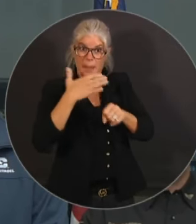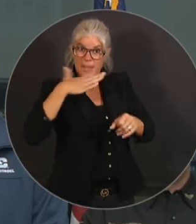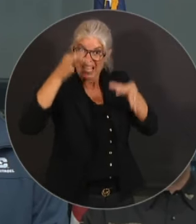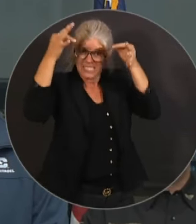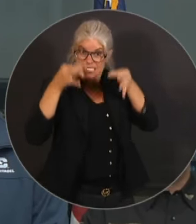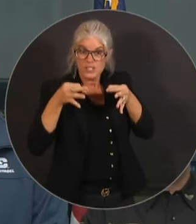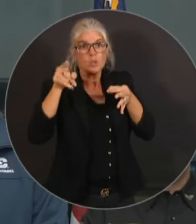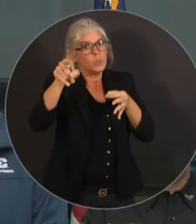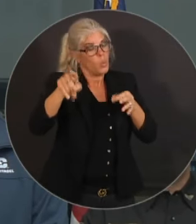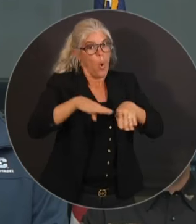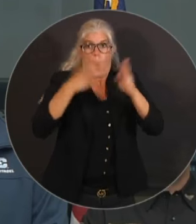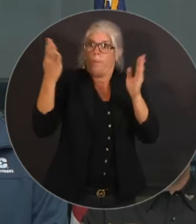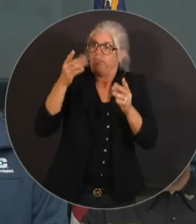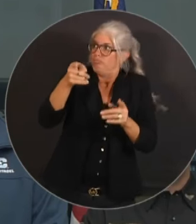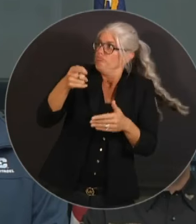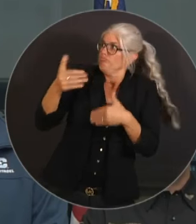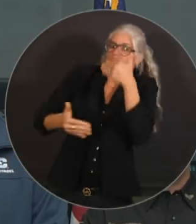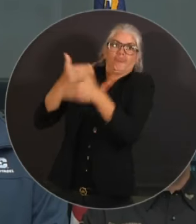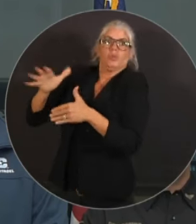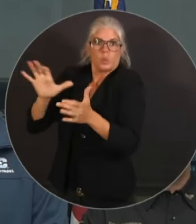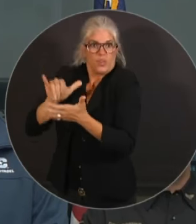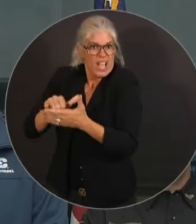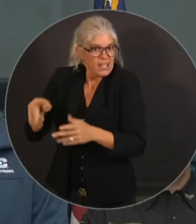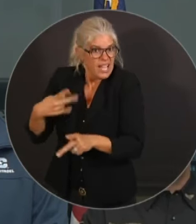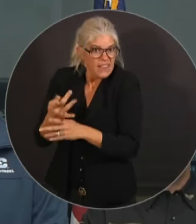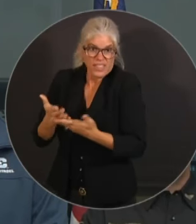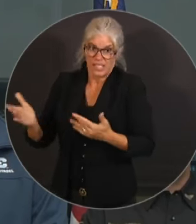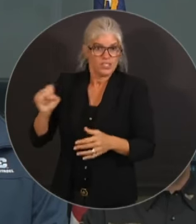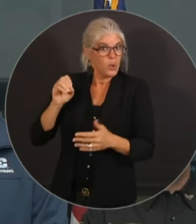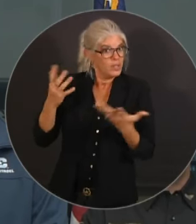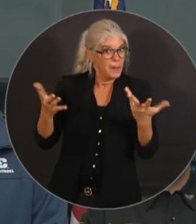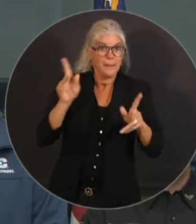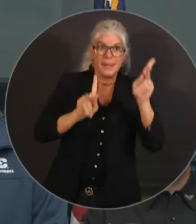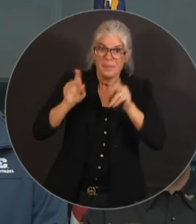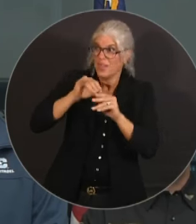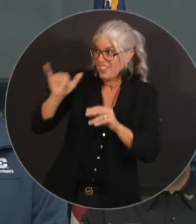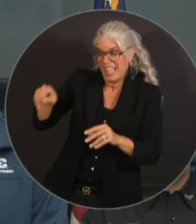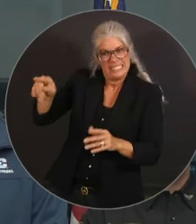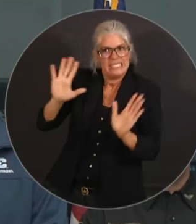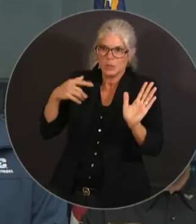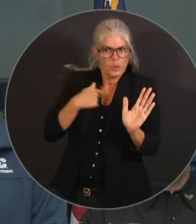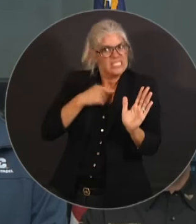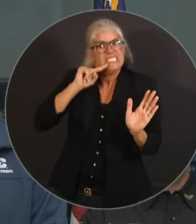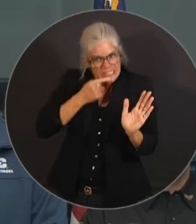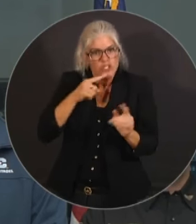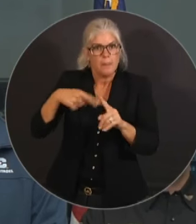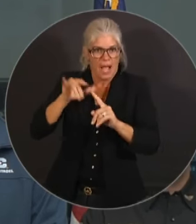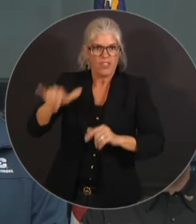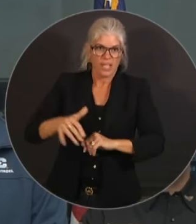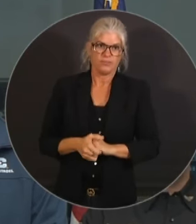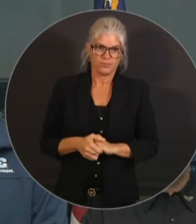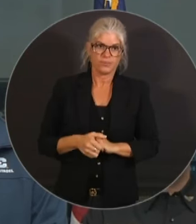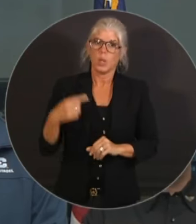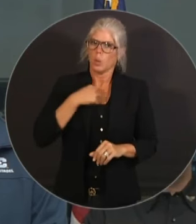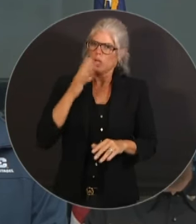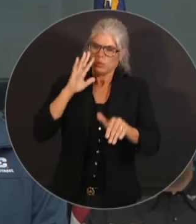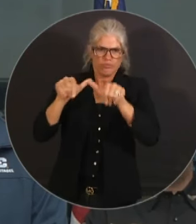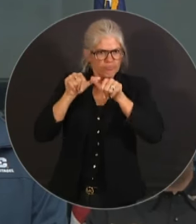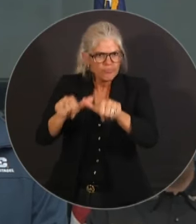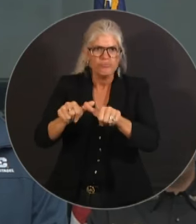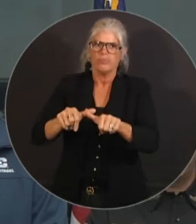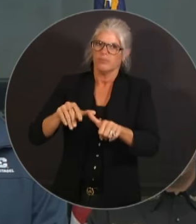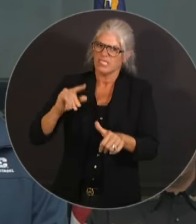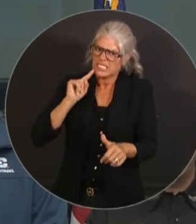up to response from property owners who may be inside that house. We are going to continue full throttle with everything that